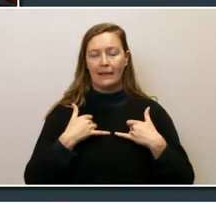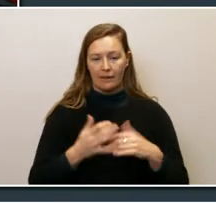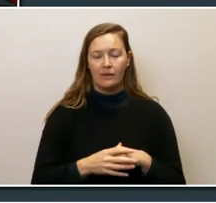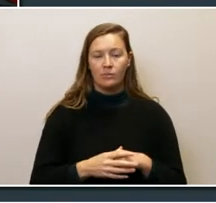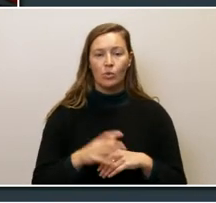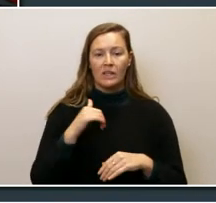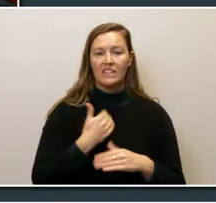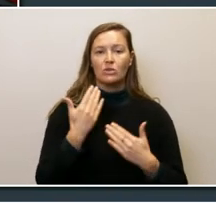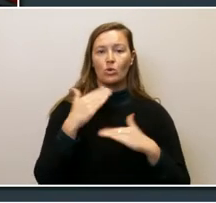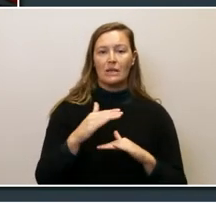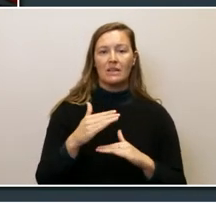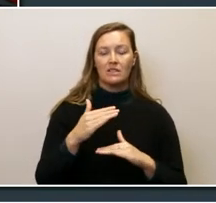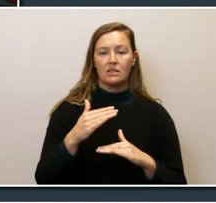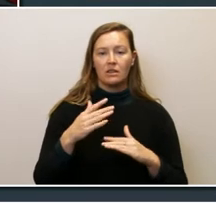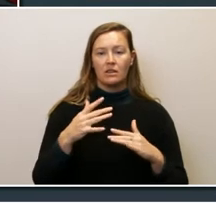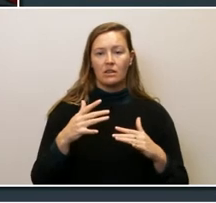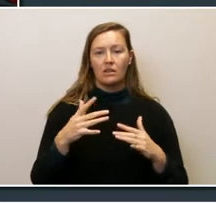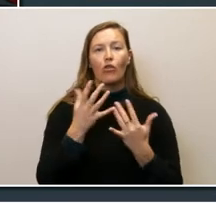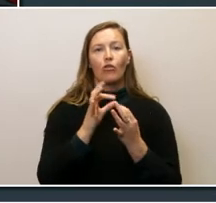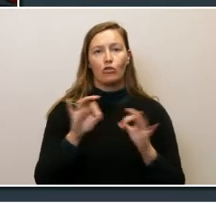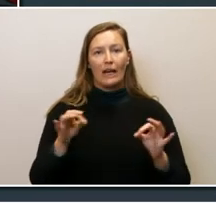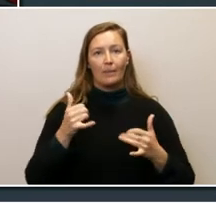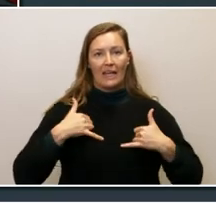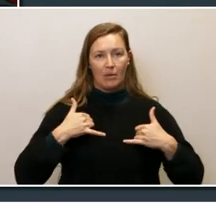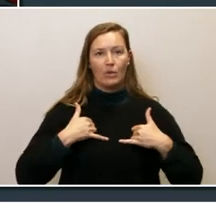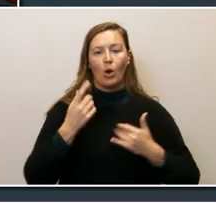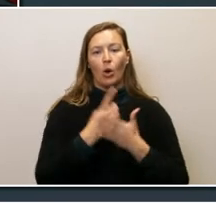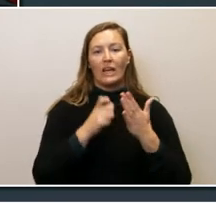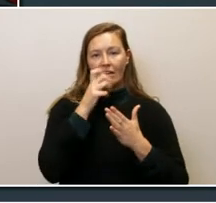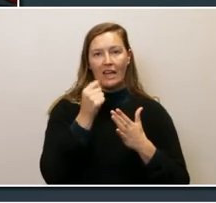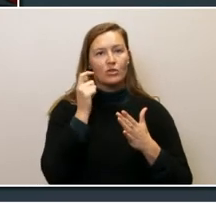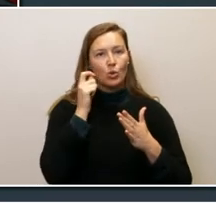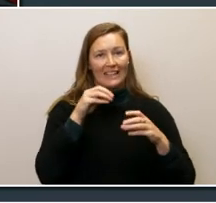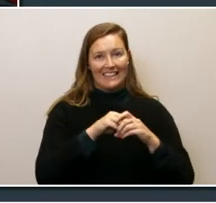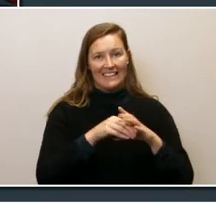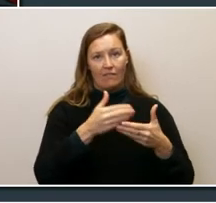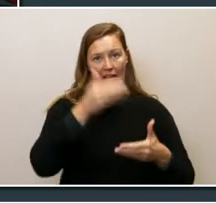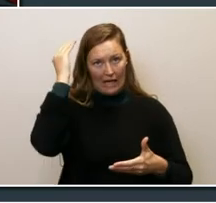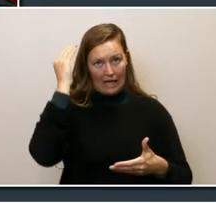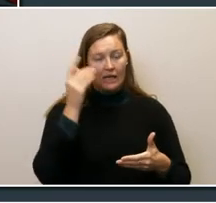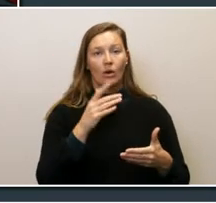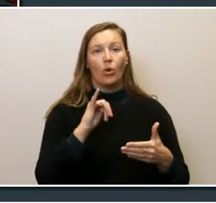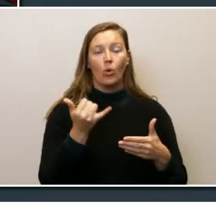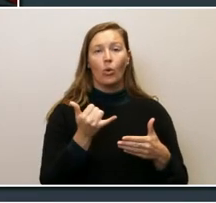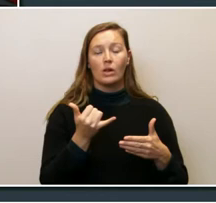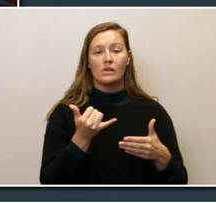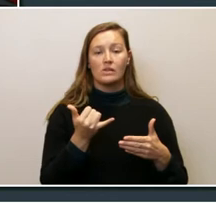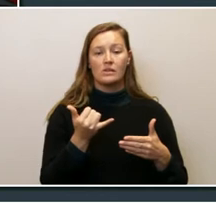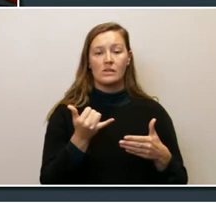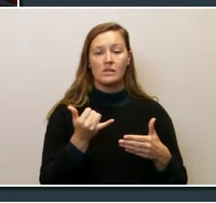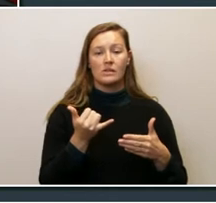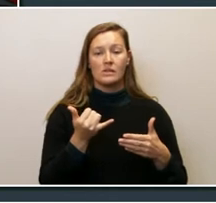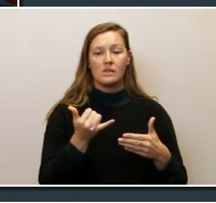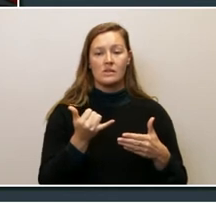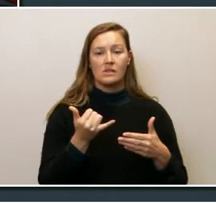should limit freedom camping in our city to those vehicles that are self-contained, or certainly to areas where